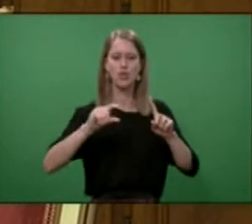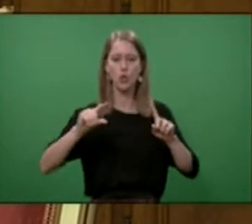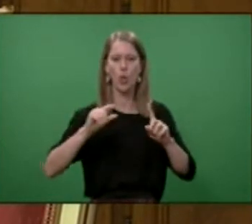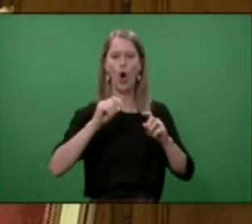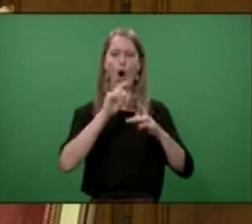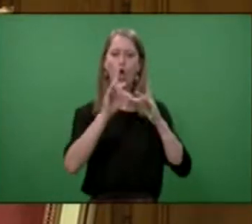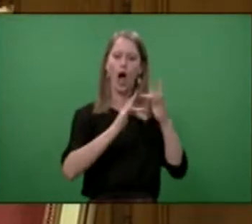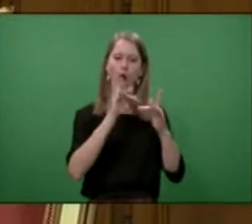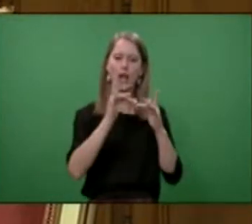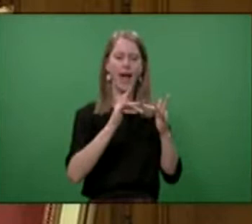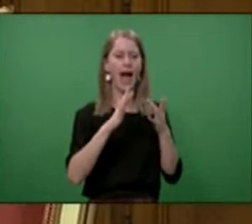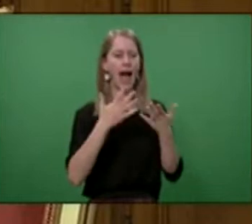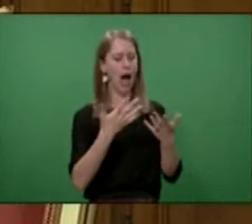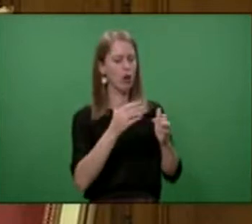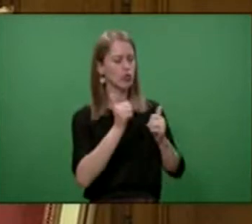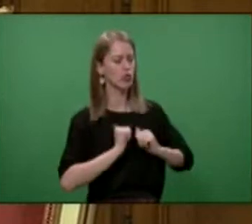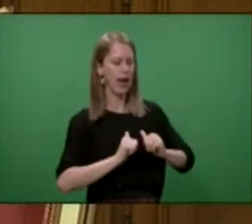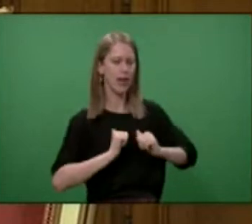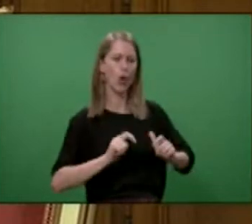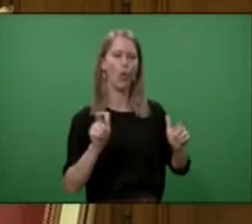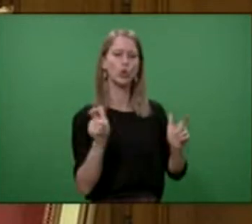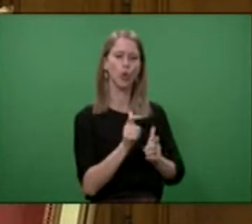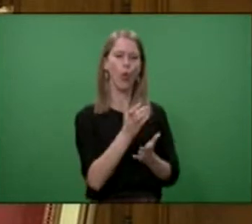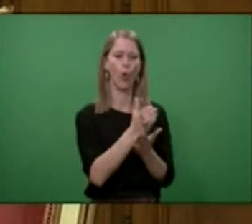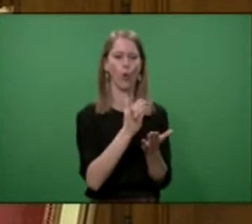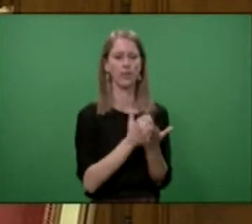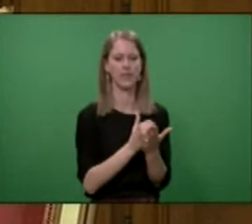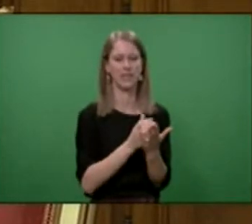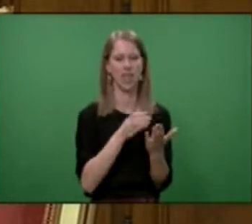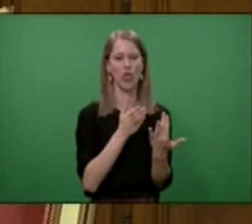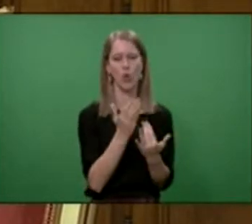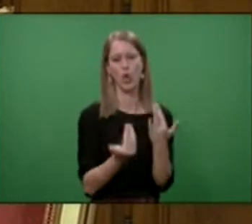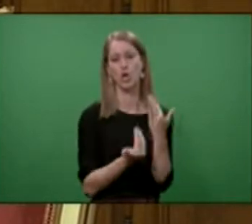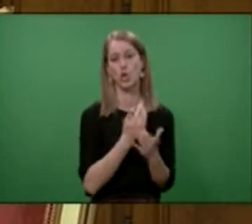short courses as part of a new digital training program.